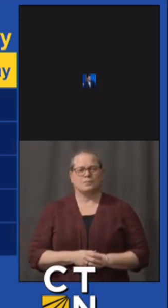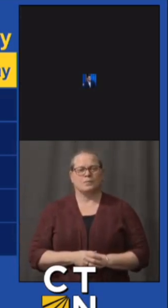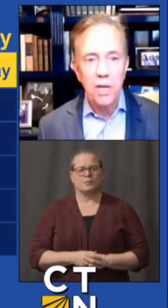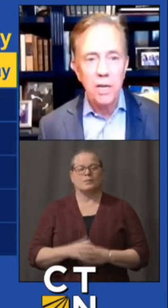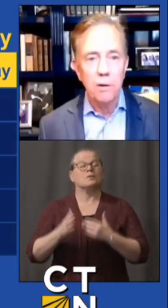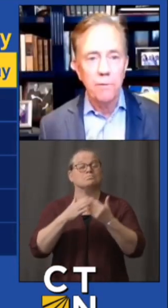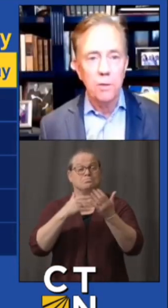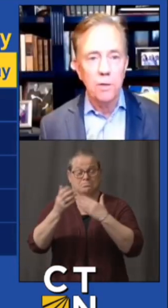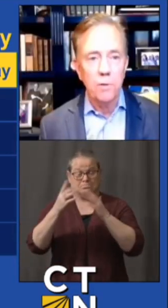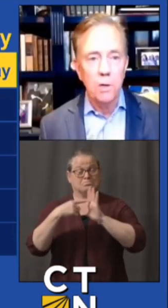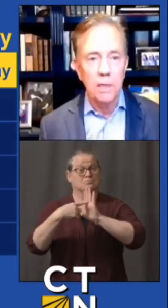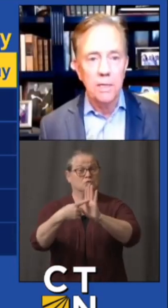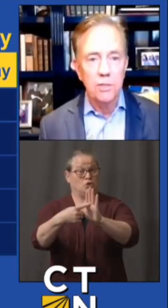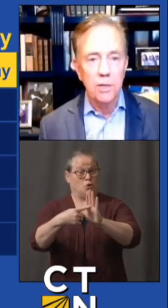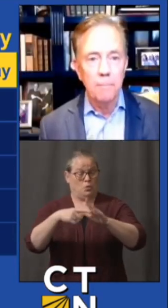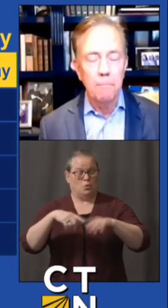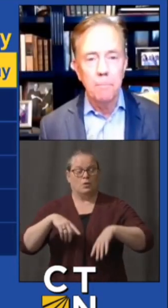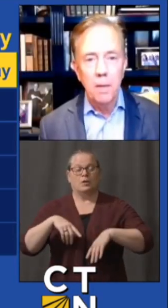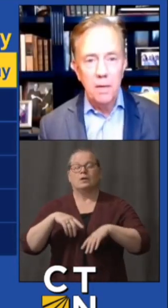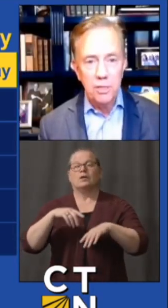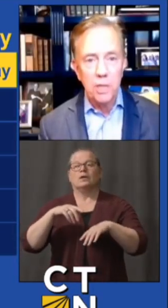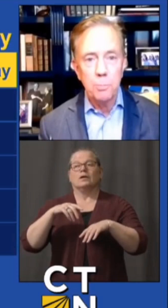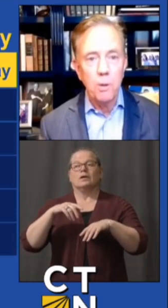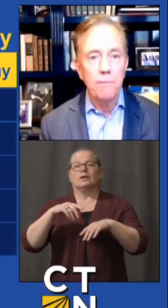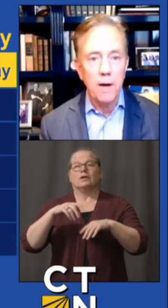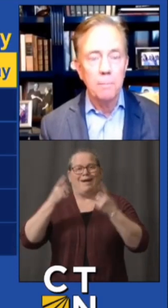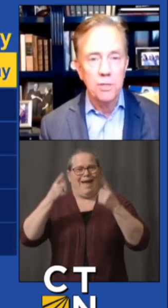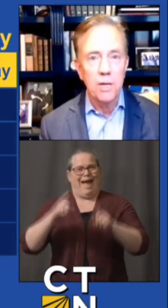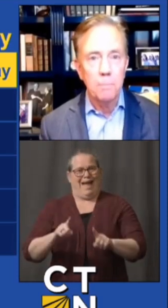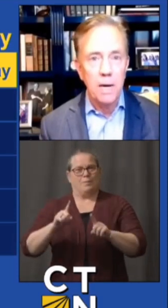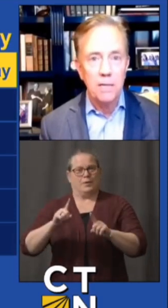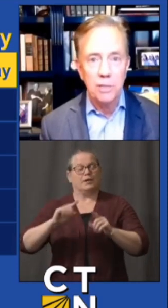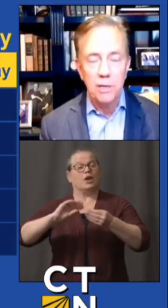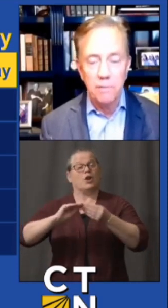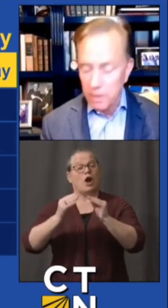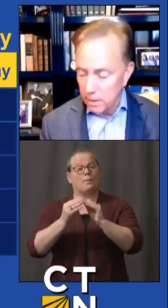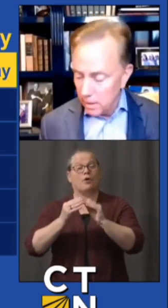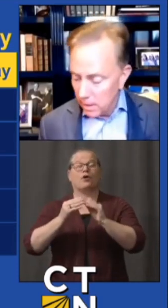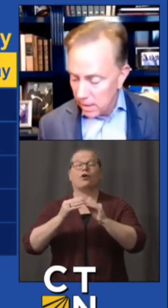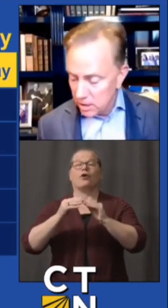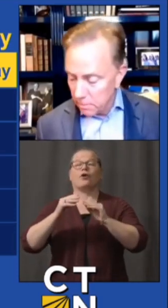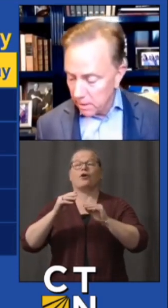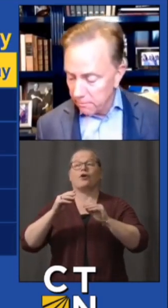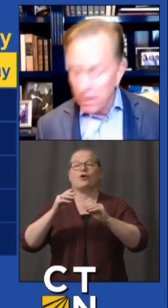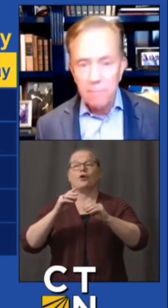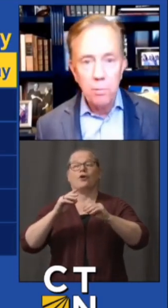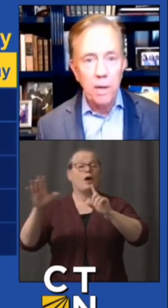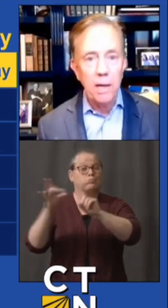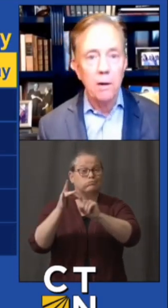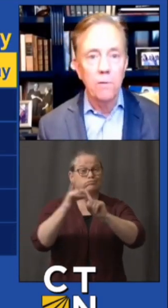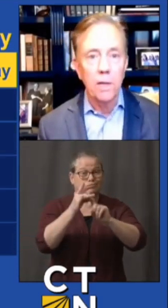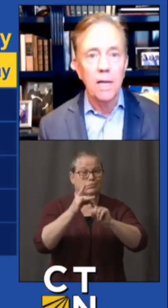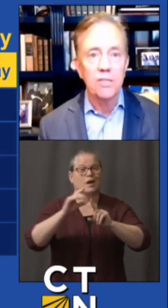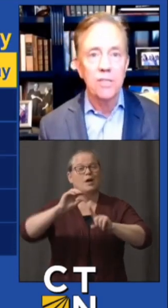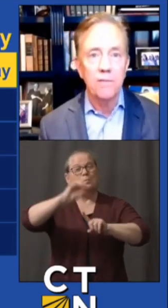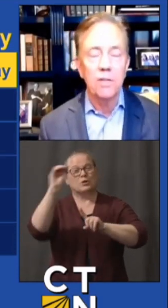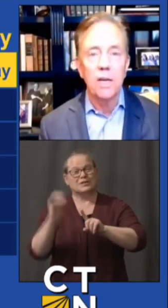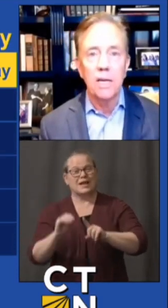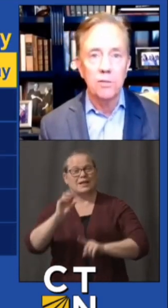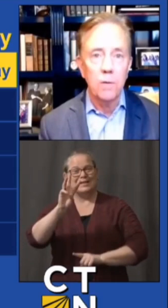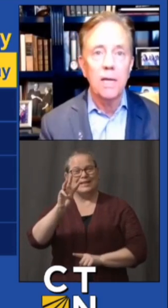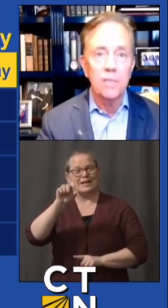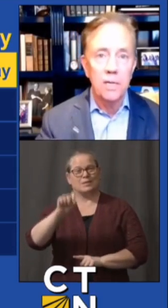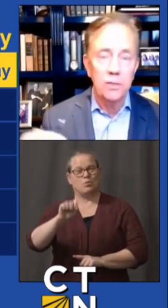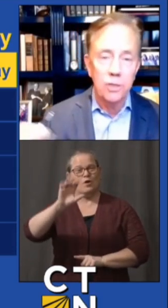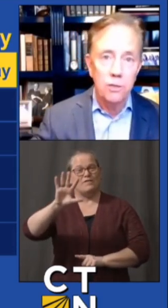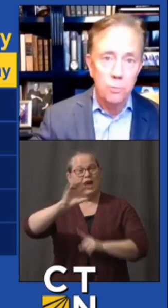What you see here, first of all, is a 6.5% positivity. It's about 5.8 over the last 7 days.